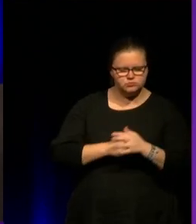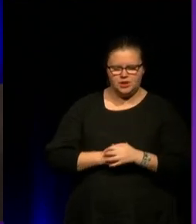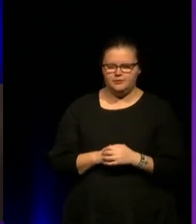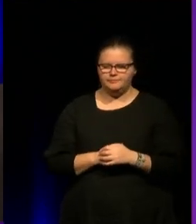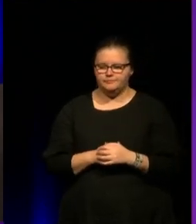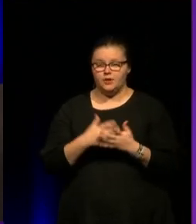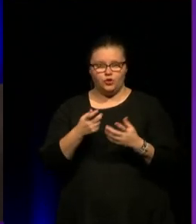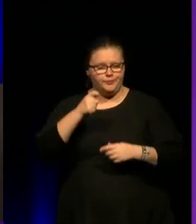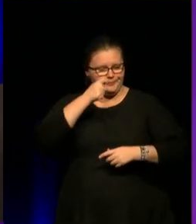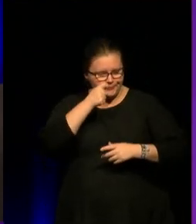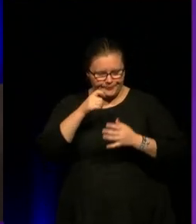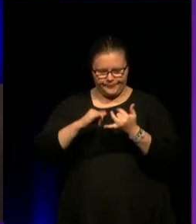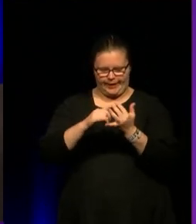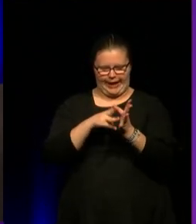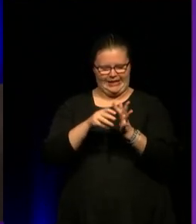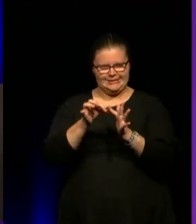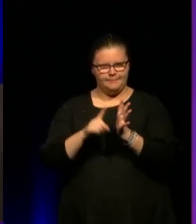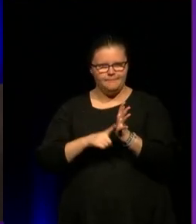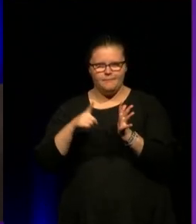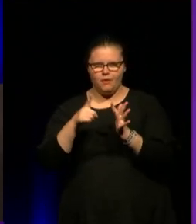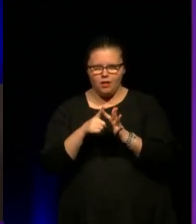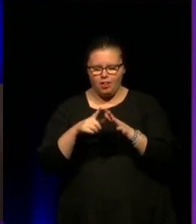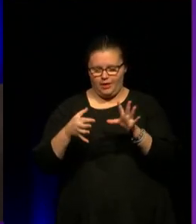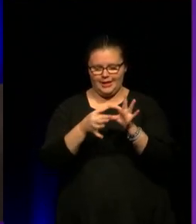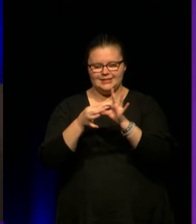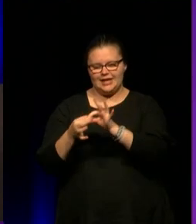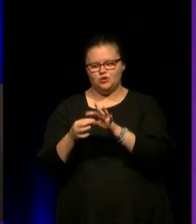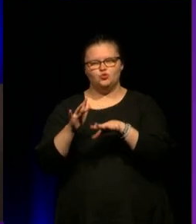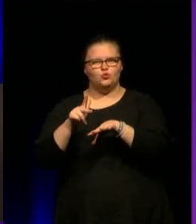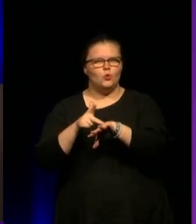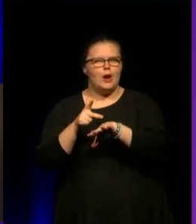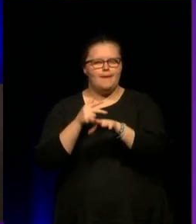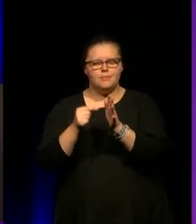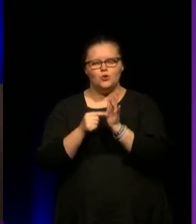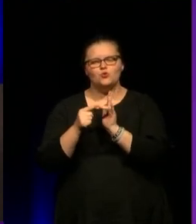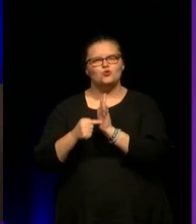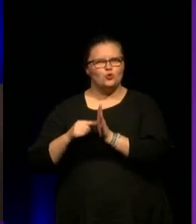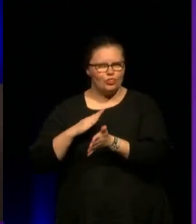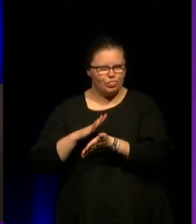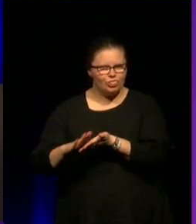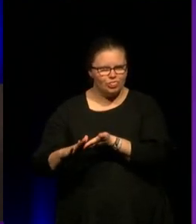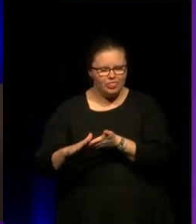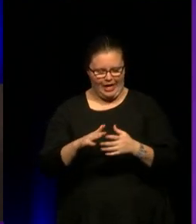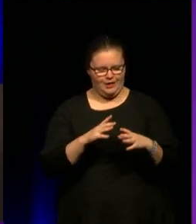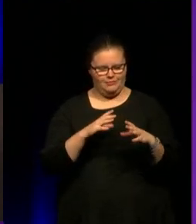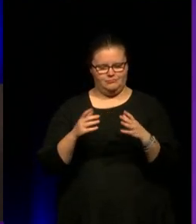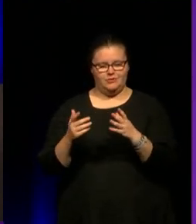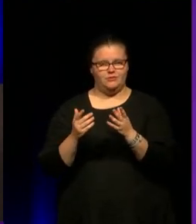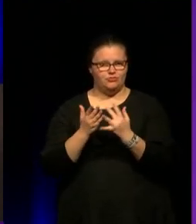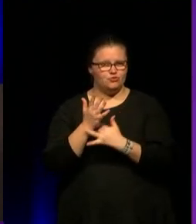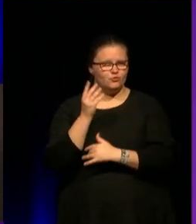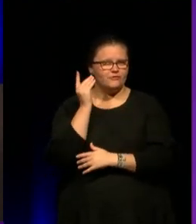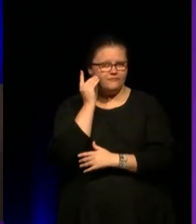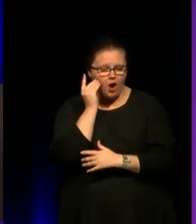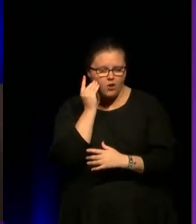take the sample, you apply it to the test, it actually Bluetooths into your phone, and the result is communicated to your device,